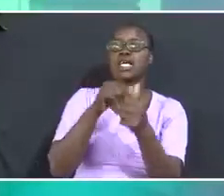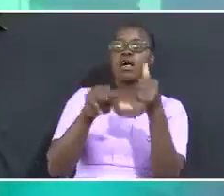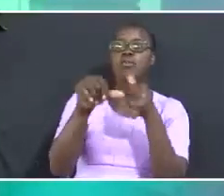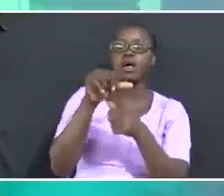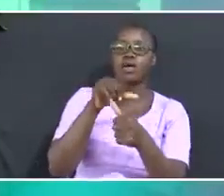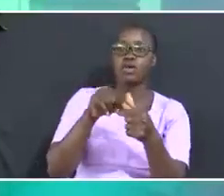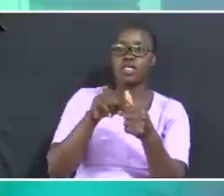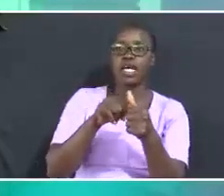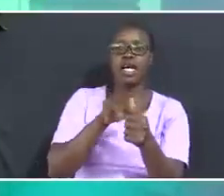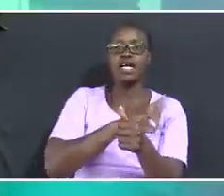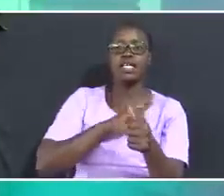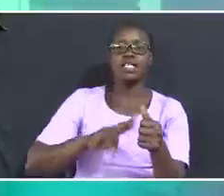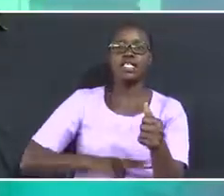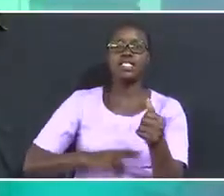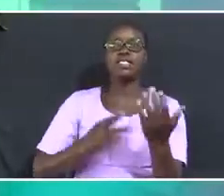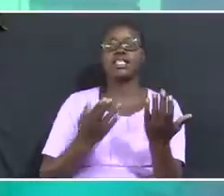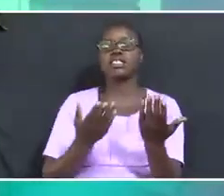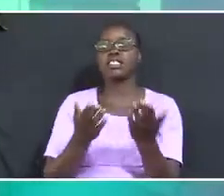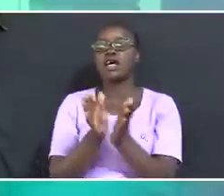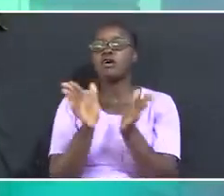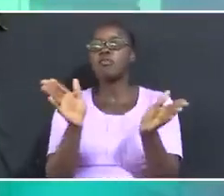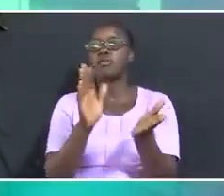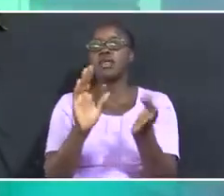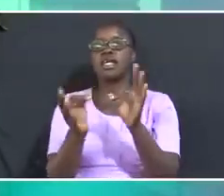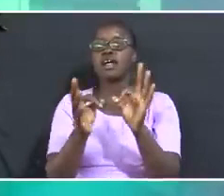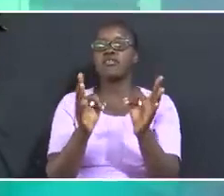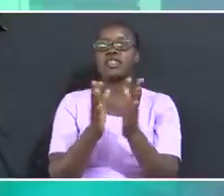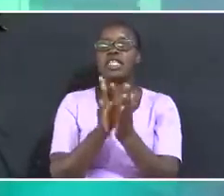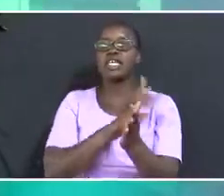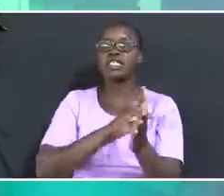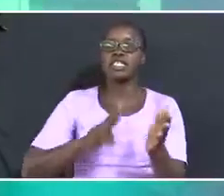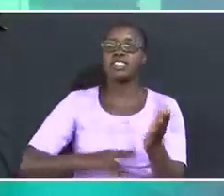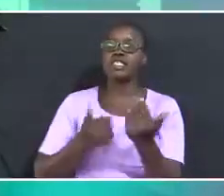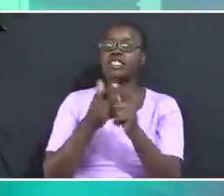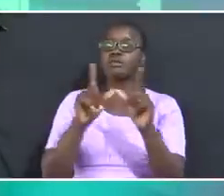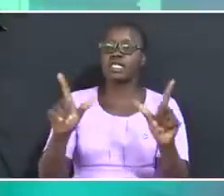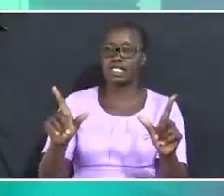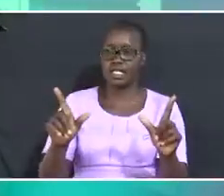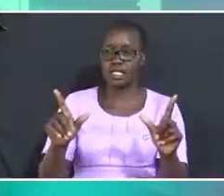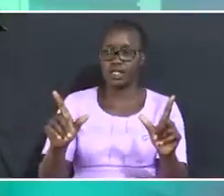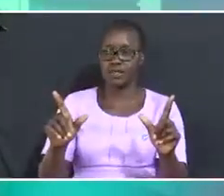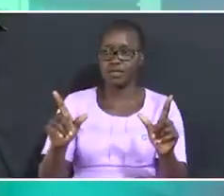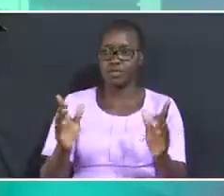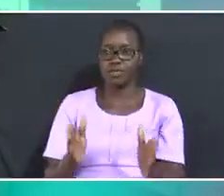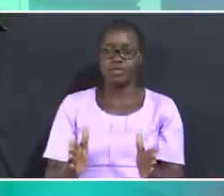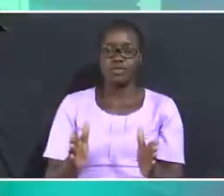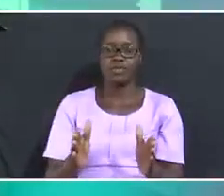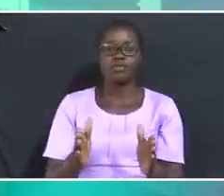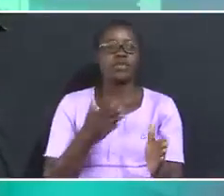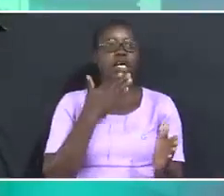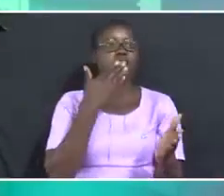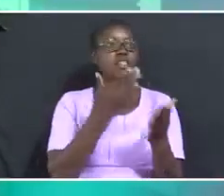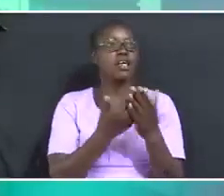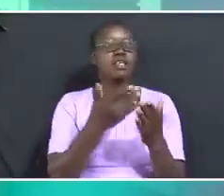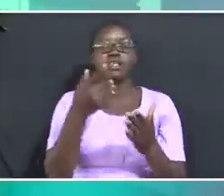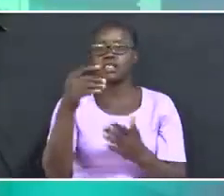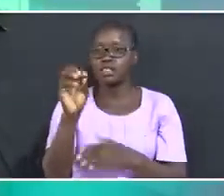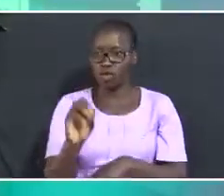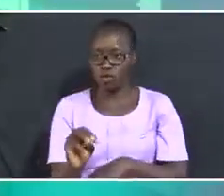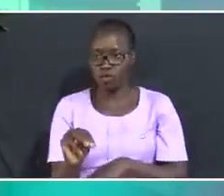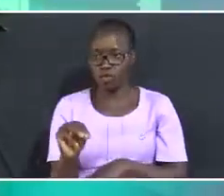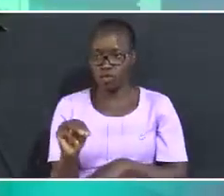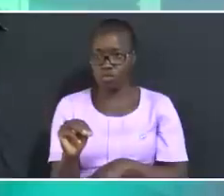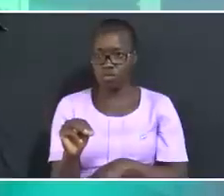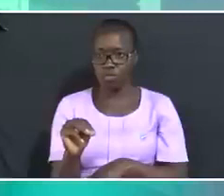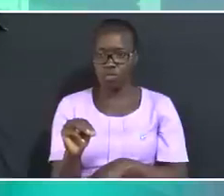about religious, public affairs and religious liberty. I want to thank Tom,